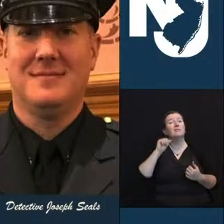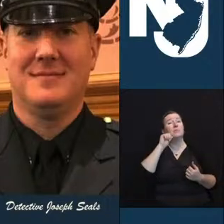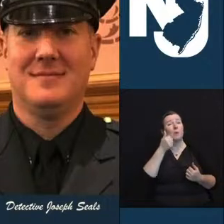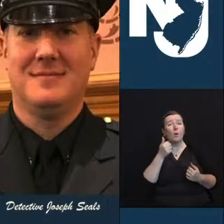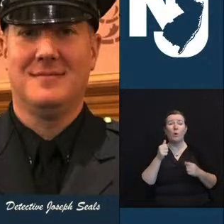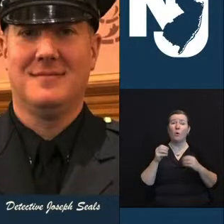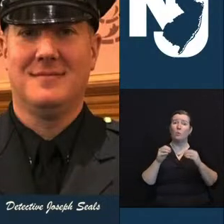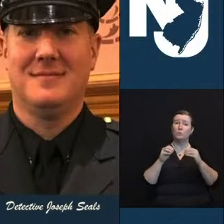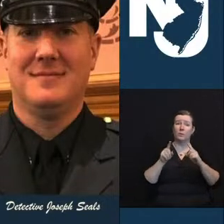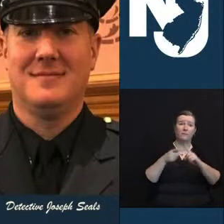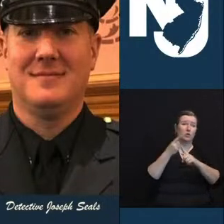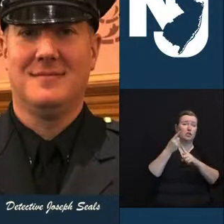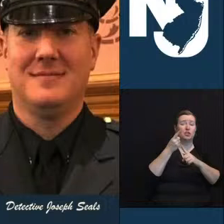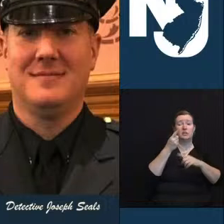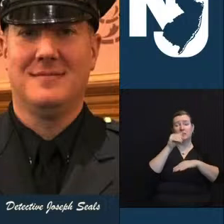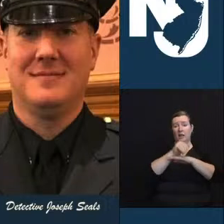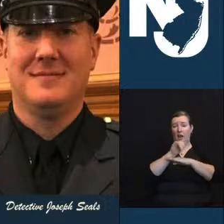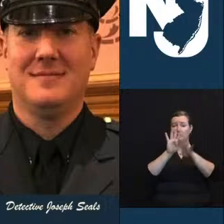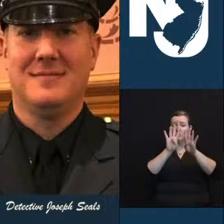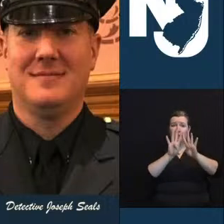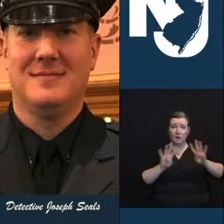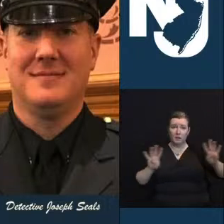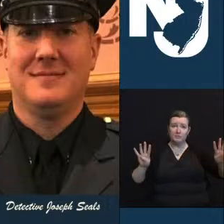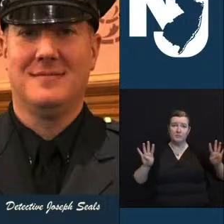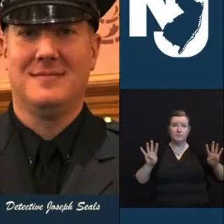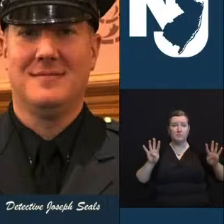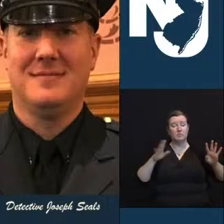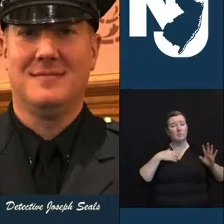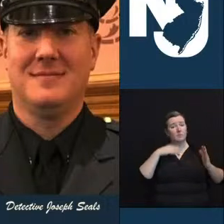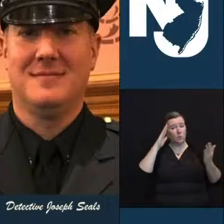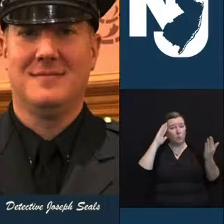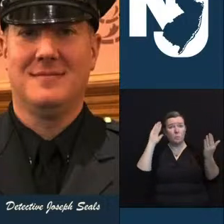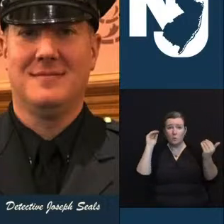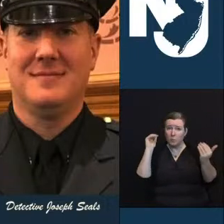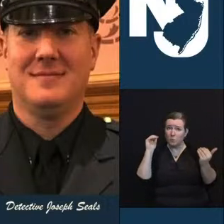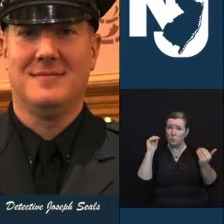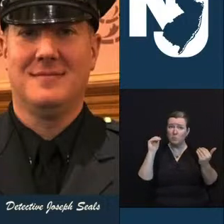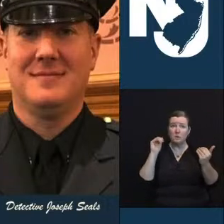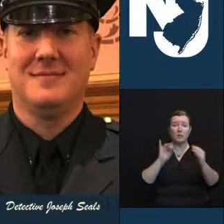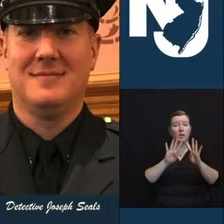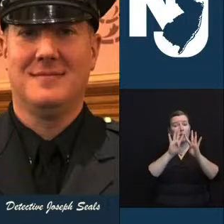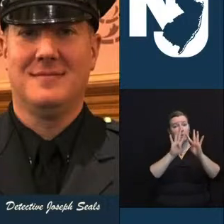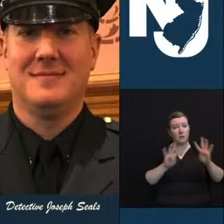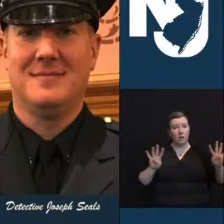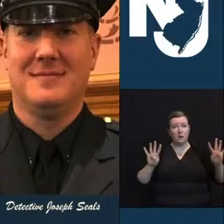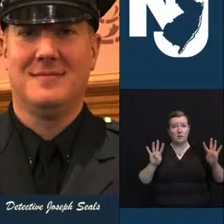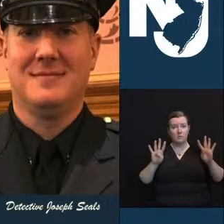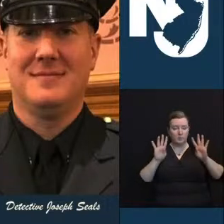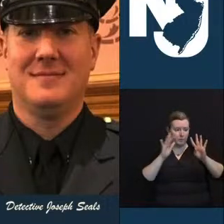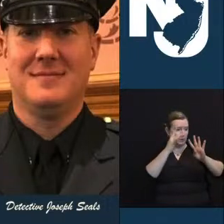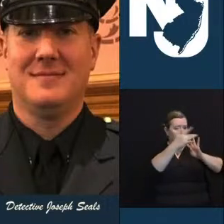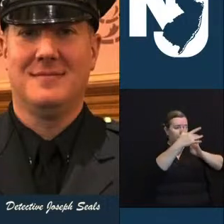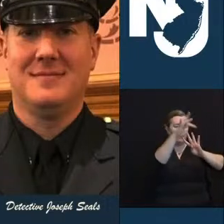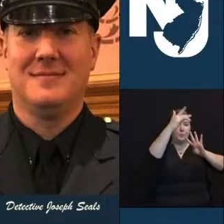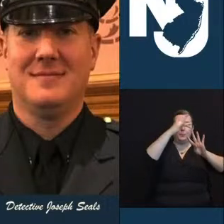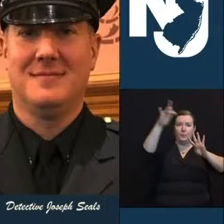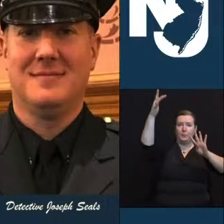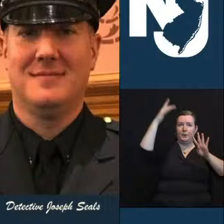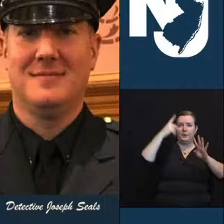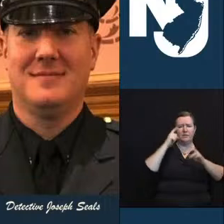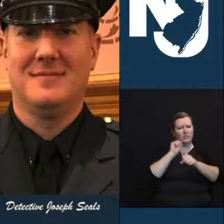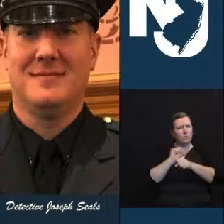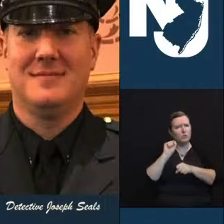of Hanukkah. So it is my fervent hope that the light of the menorah also leads our work to seek out and remove